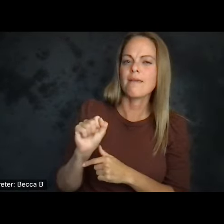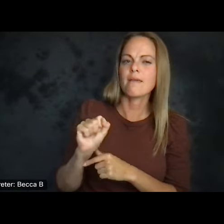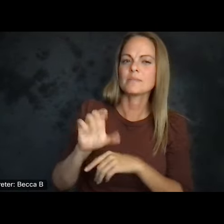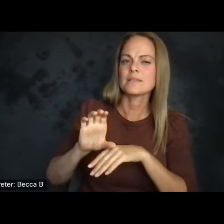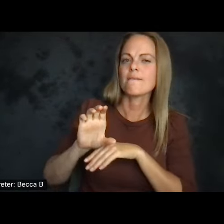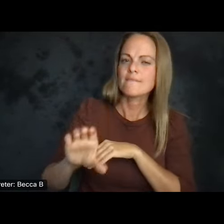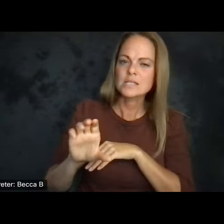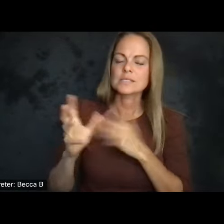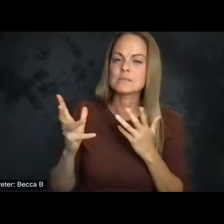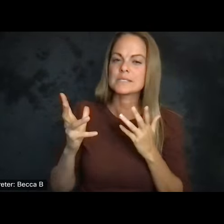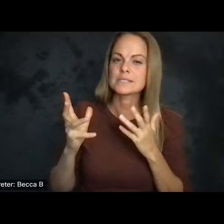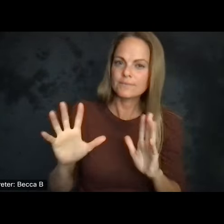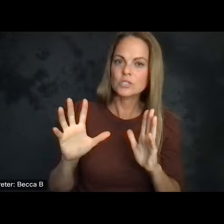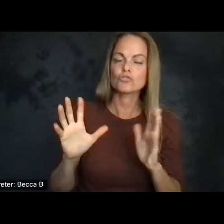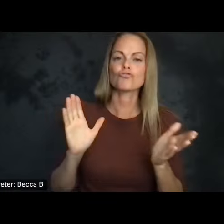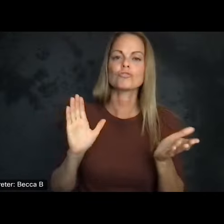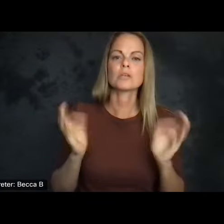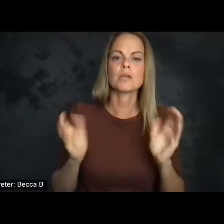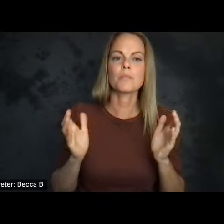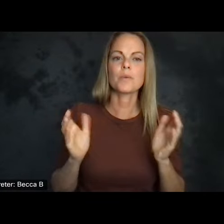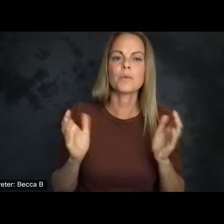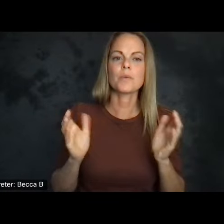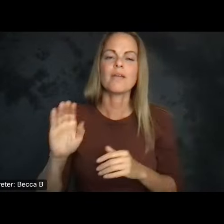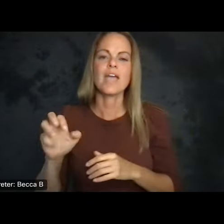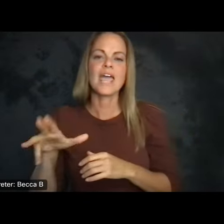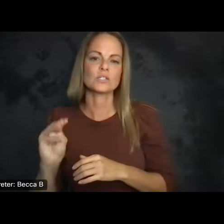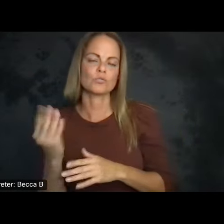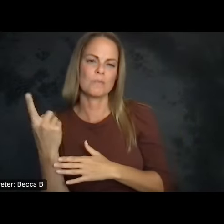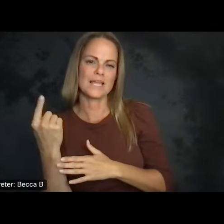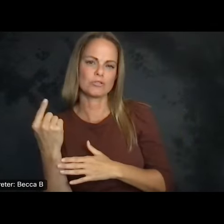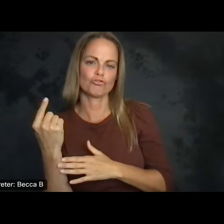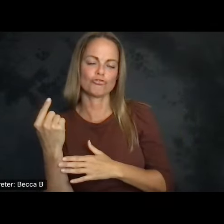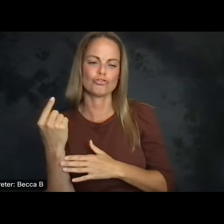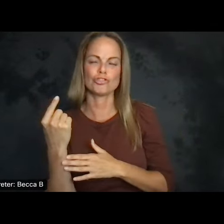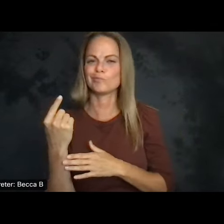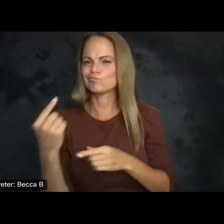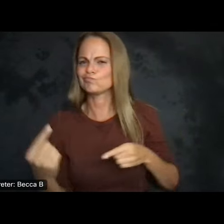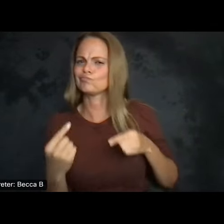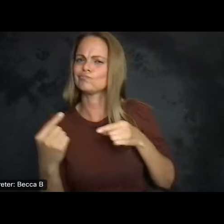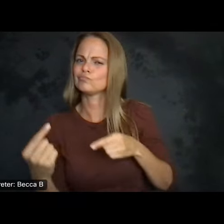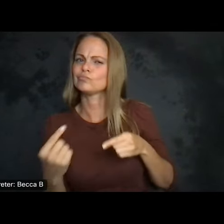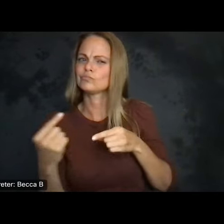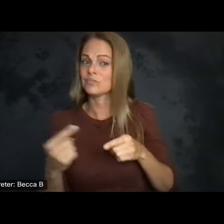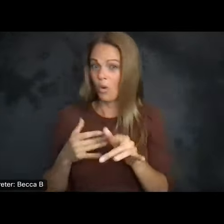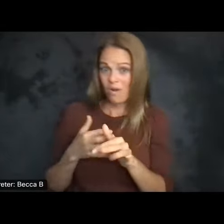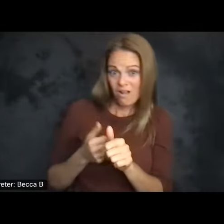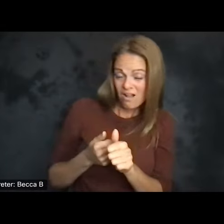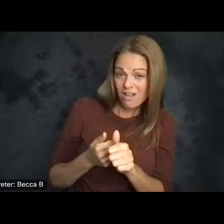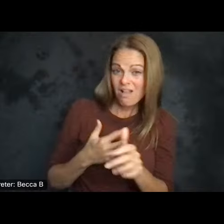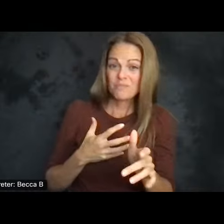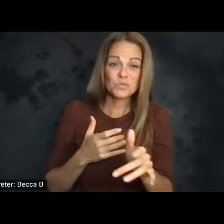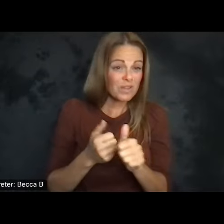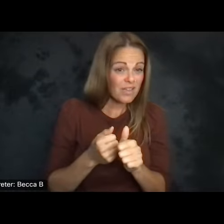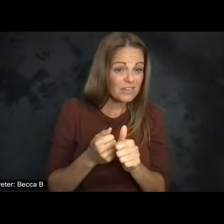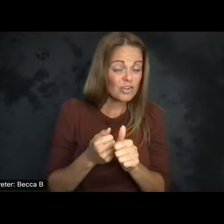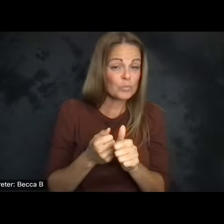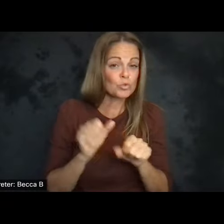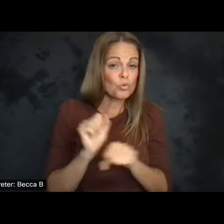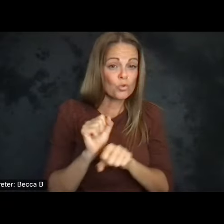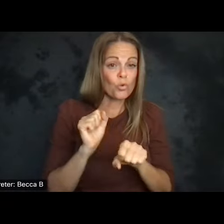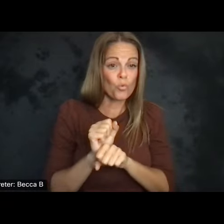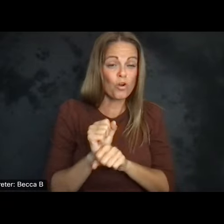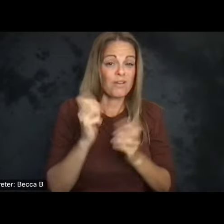been made versus the ask from last year being a point of contention. And are we caught up now? Did we catch up to the work that had been done